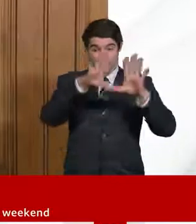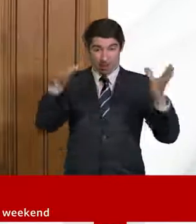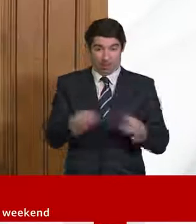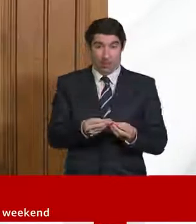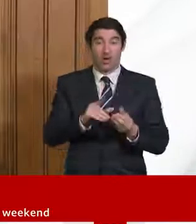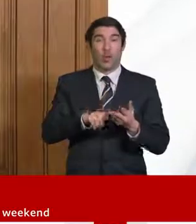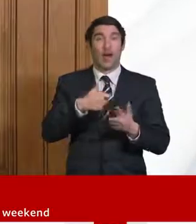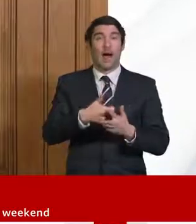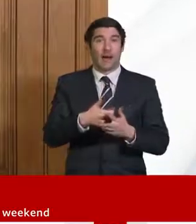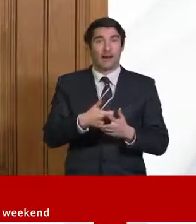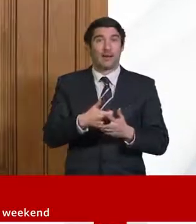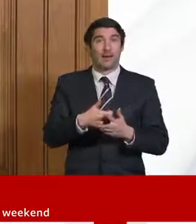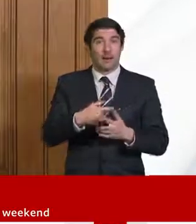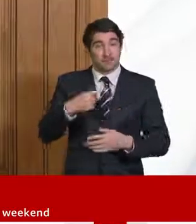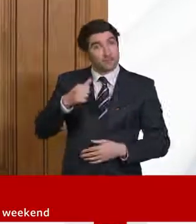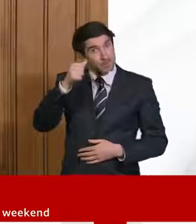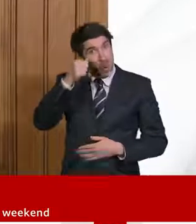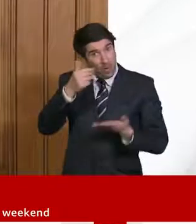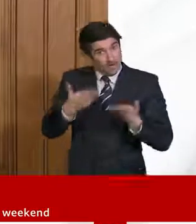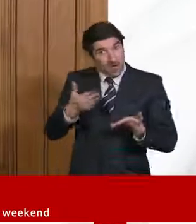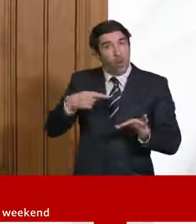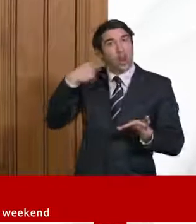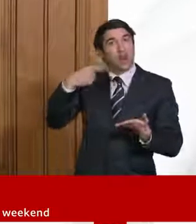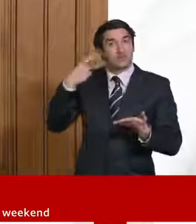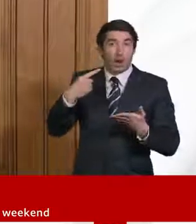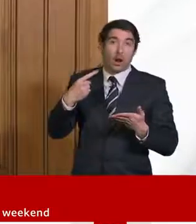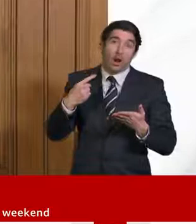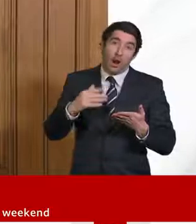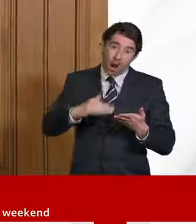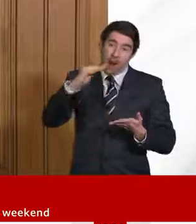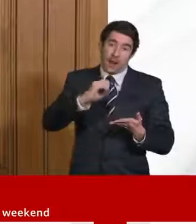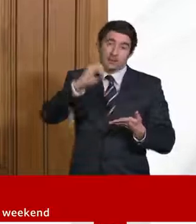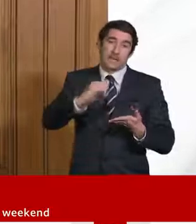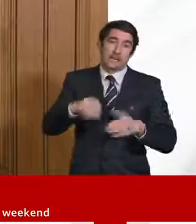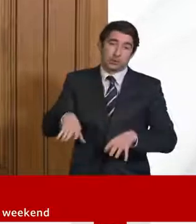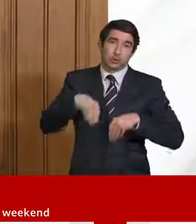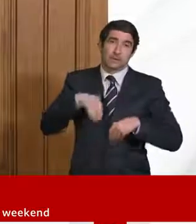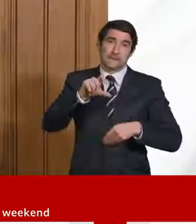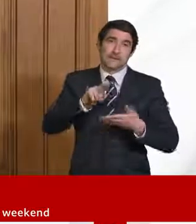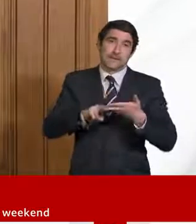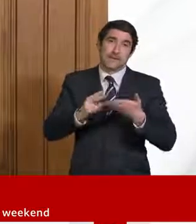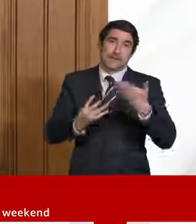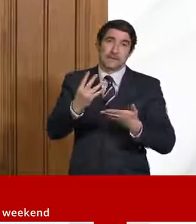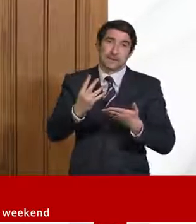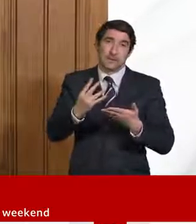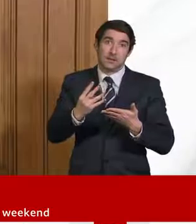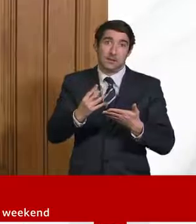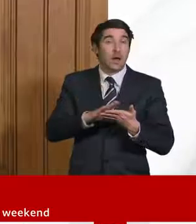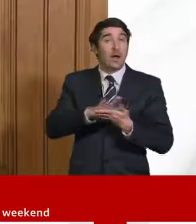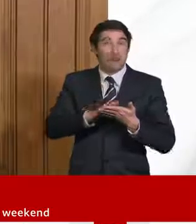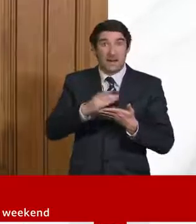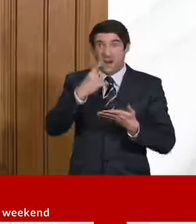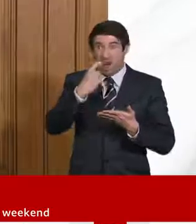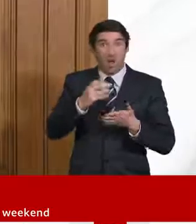the part of the country under most pressure, hospitals can support each other. It is possible to move equipment, it's possible to move patients very